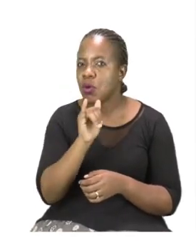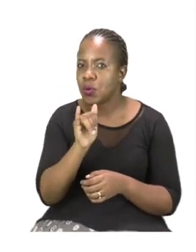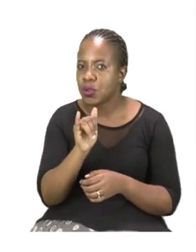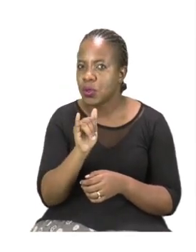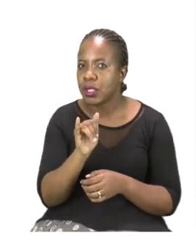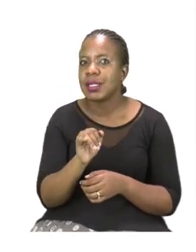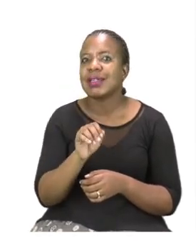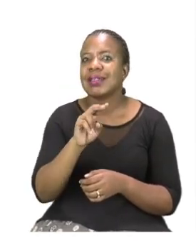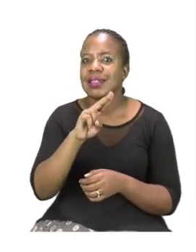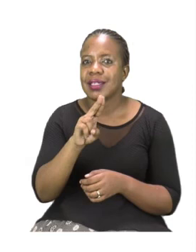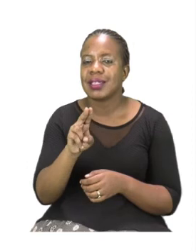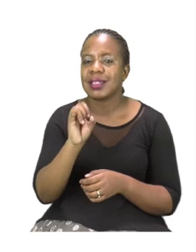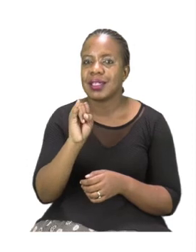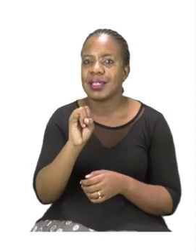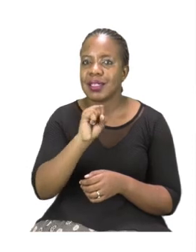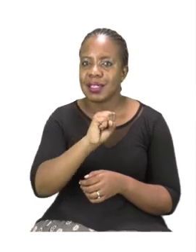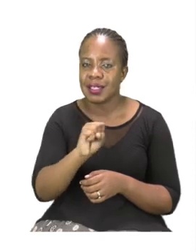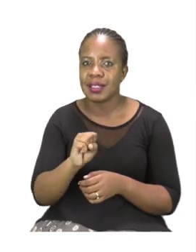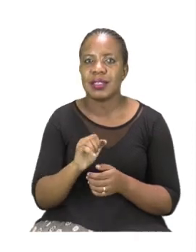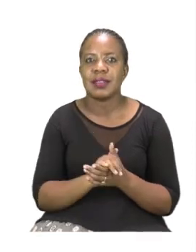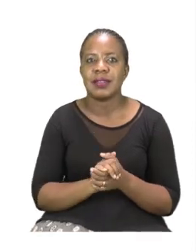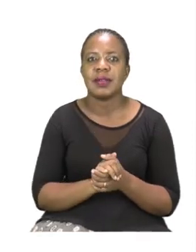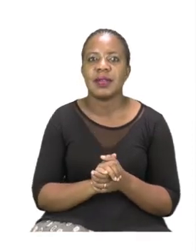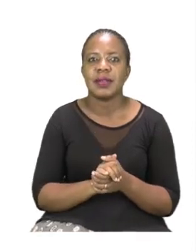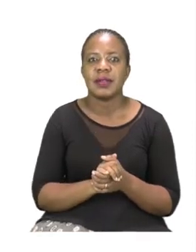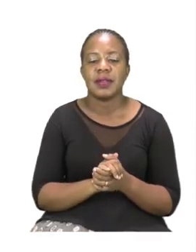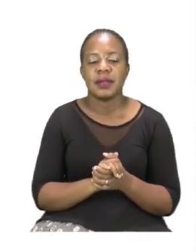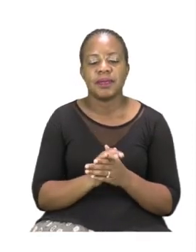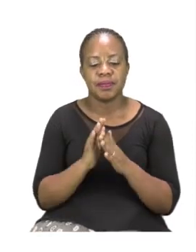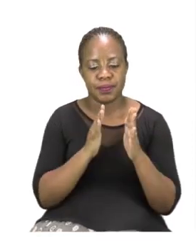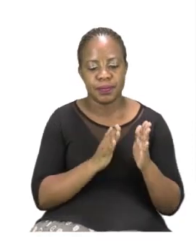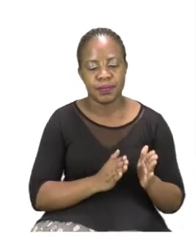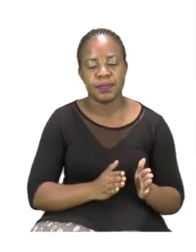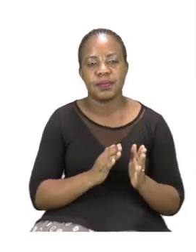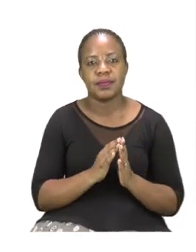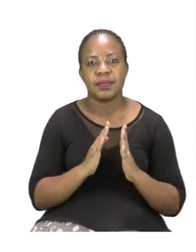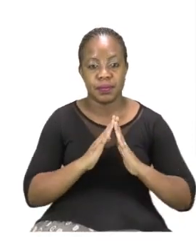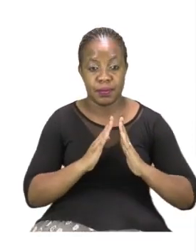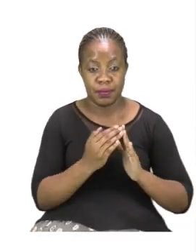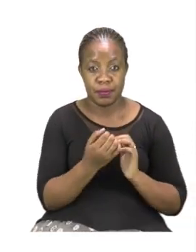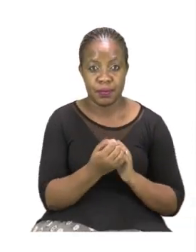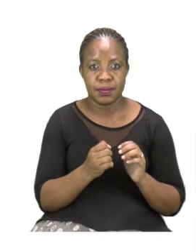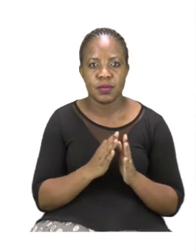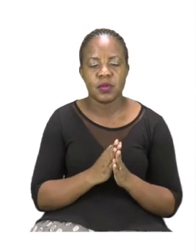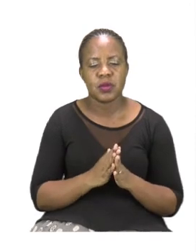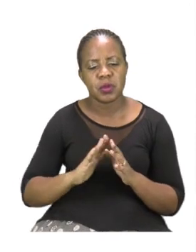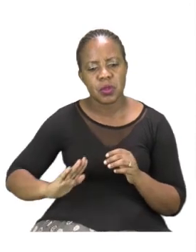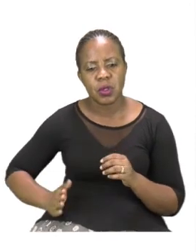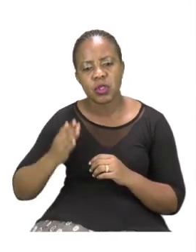Then the next picture where there is a house, we want to know who owns the